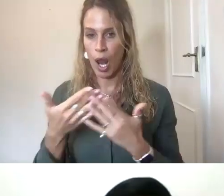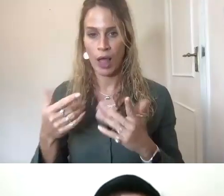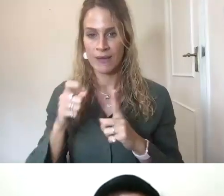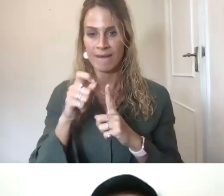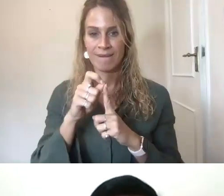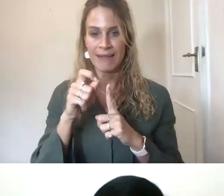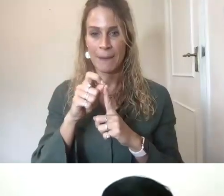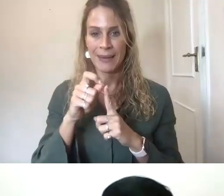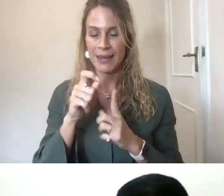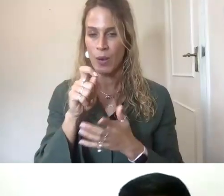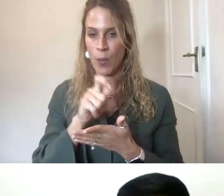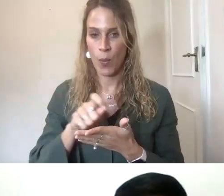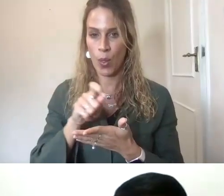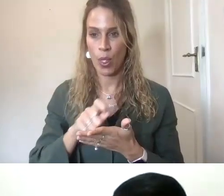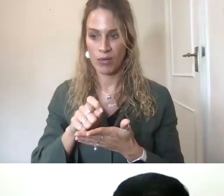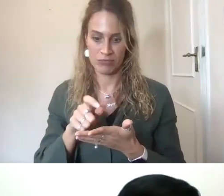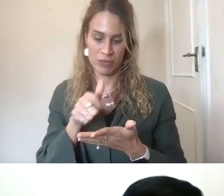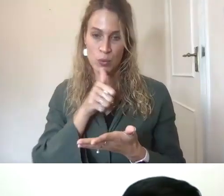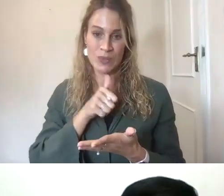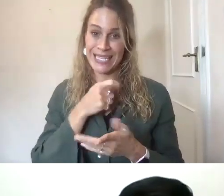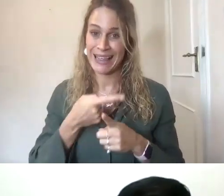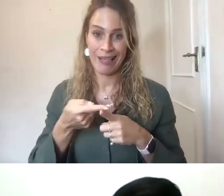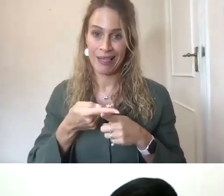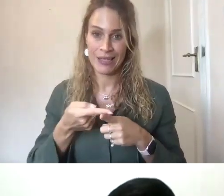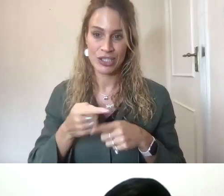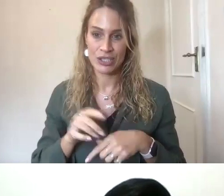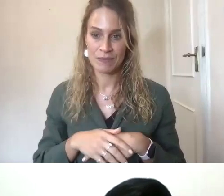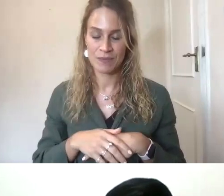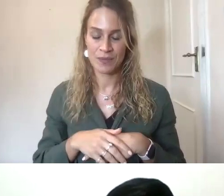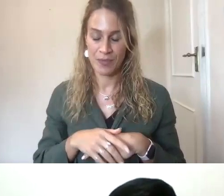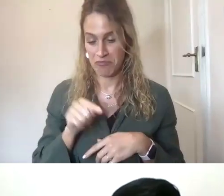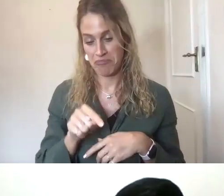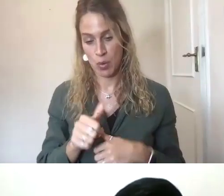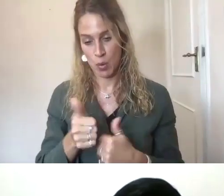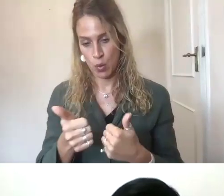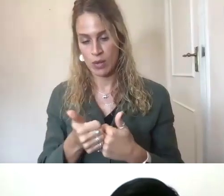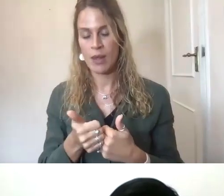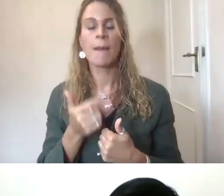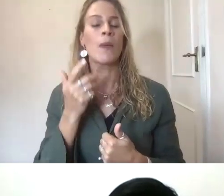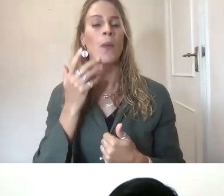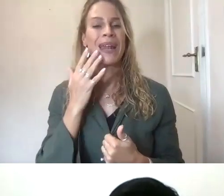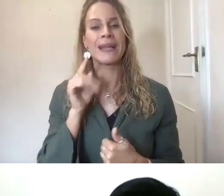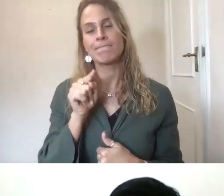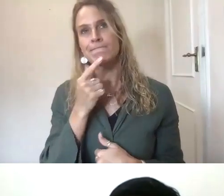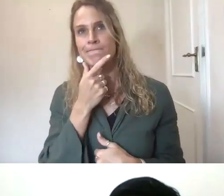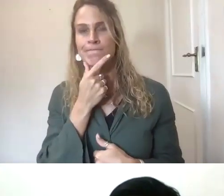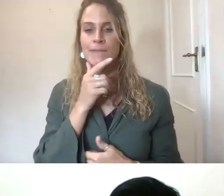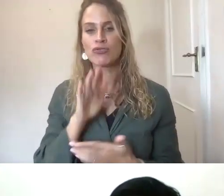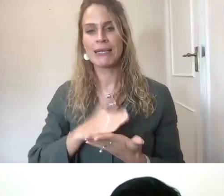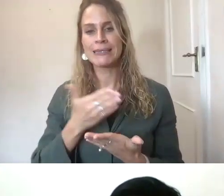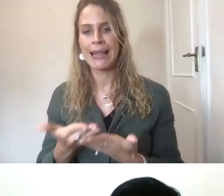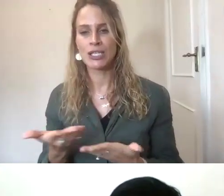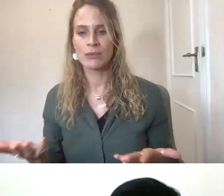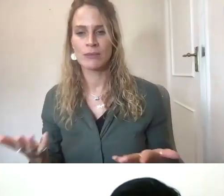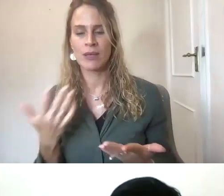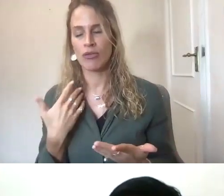authors writing in English, and they're also really good too. But when it comes to translation, a few books